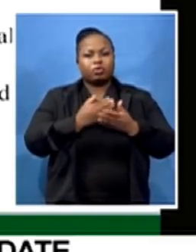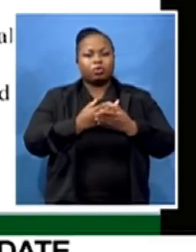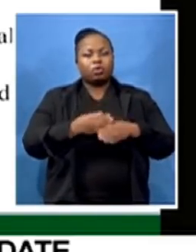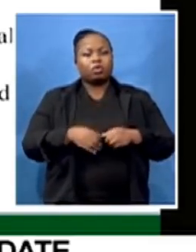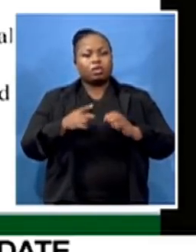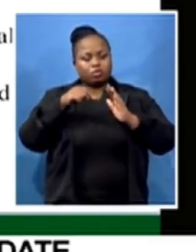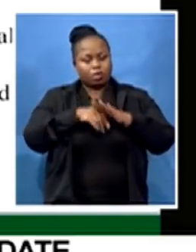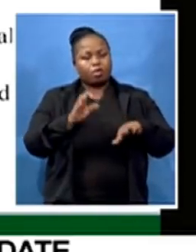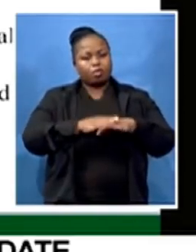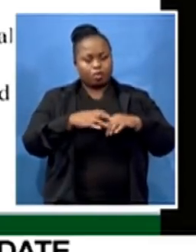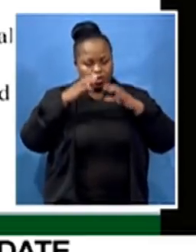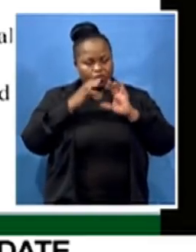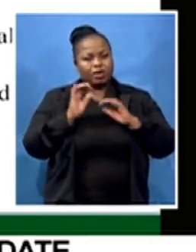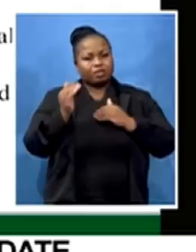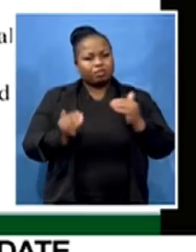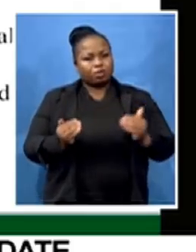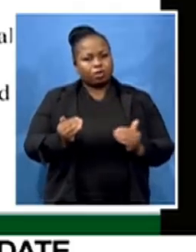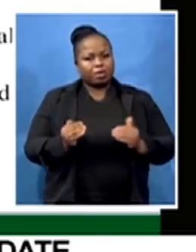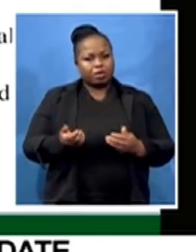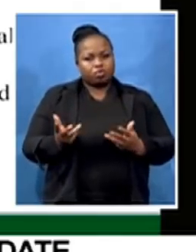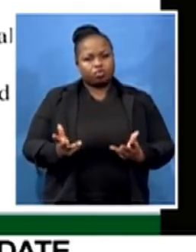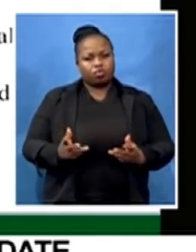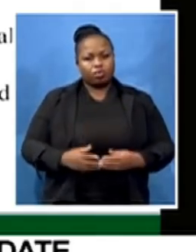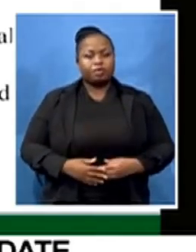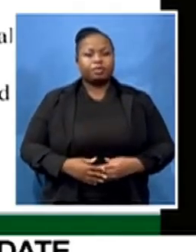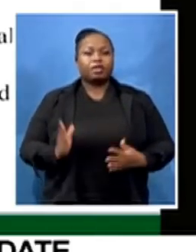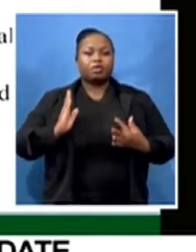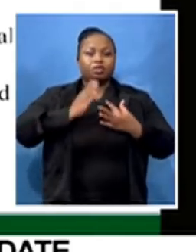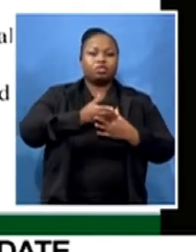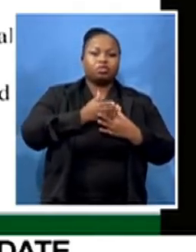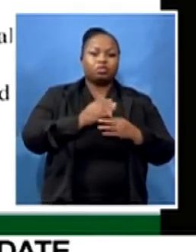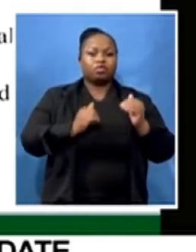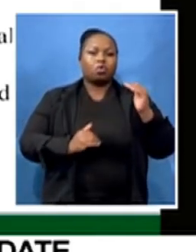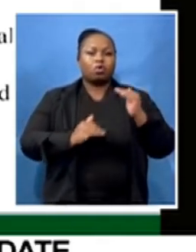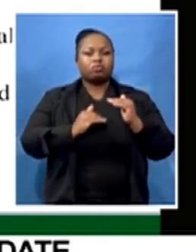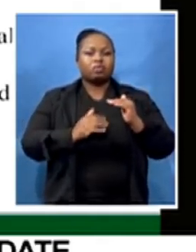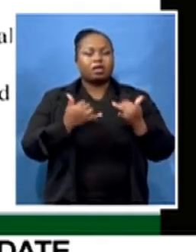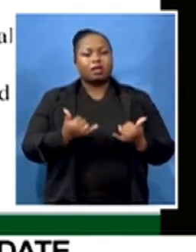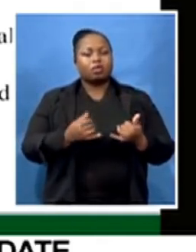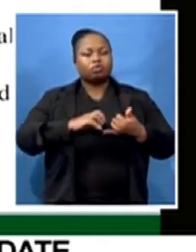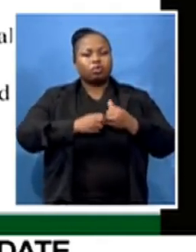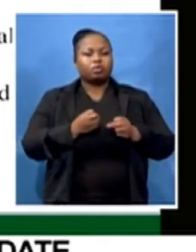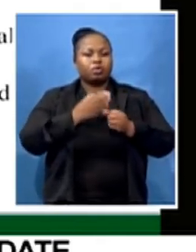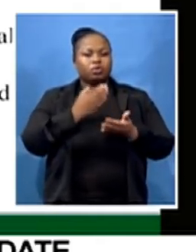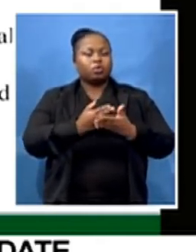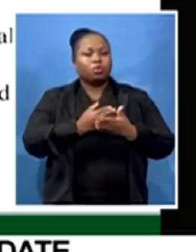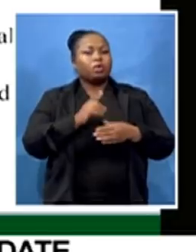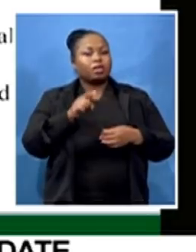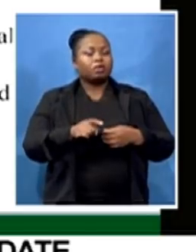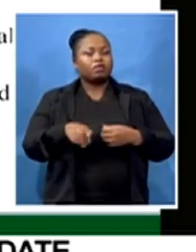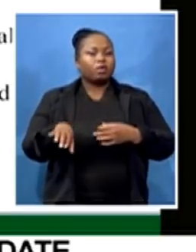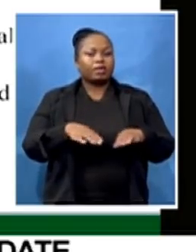the interventions and restrictions have to be brought in alignment to the pattern of actions using a